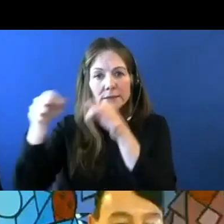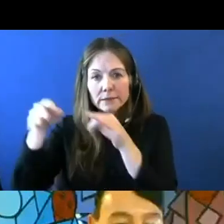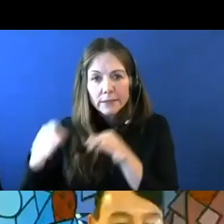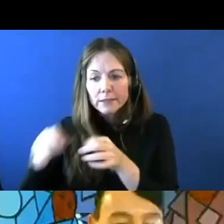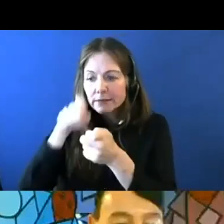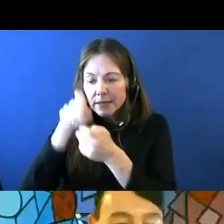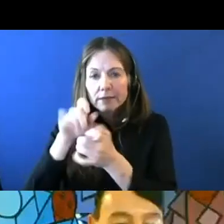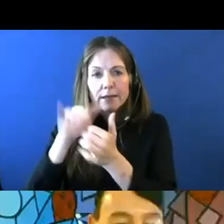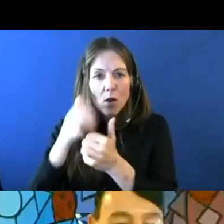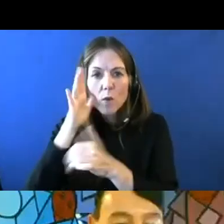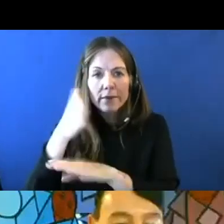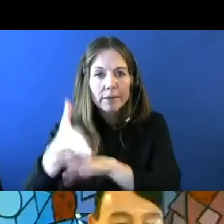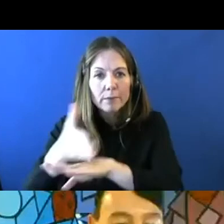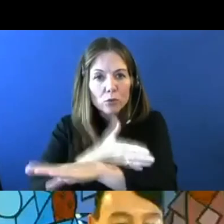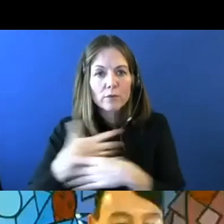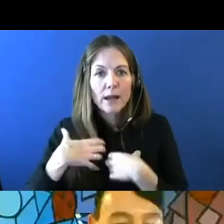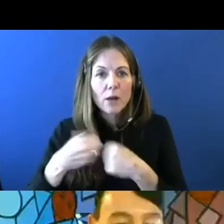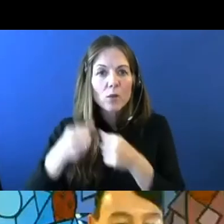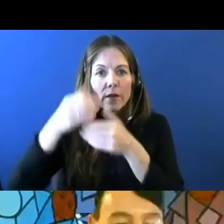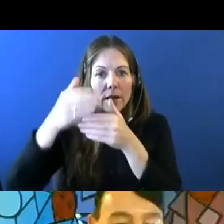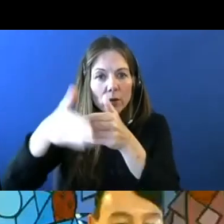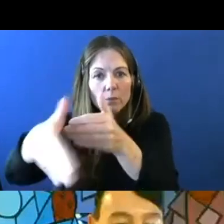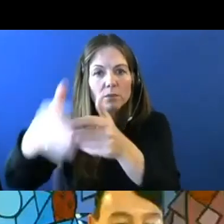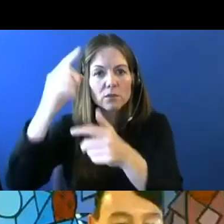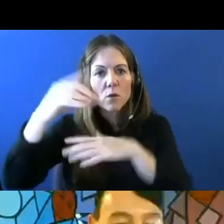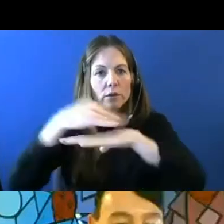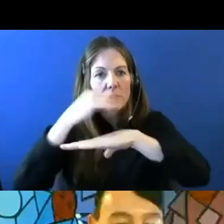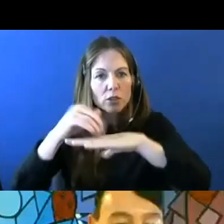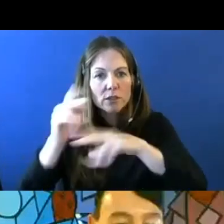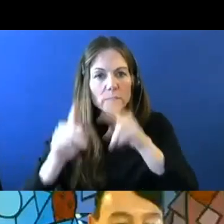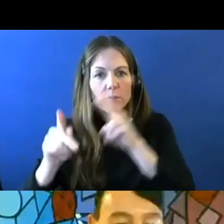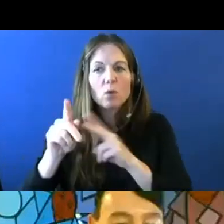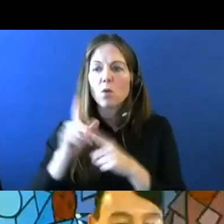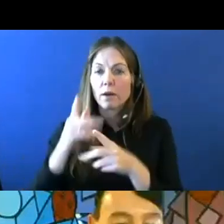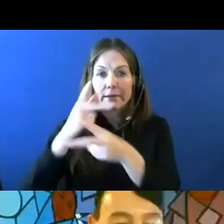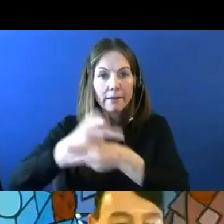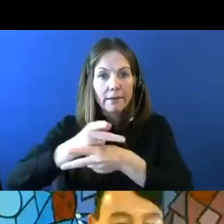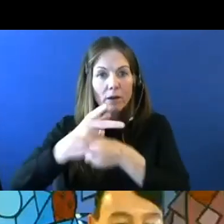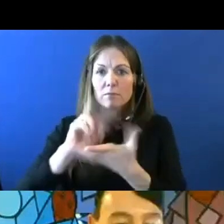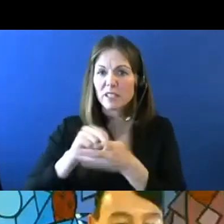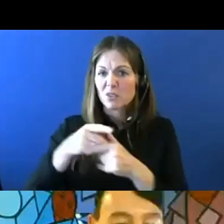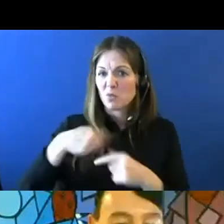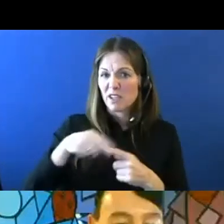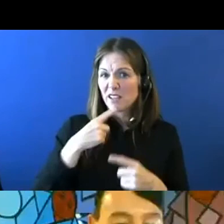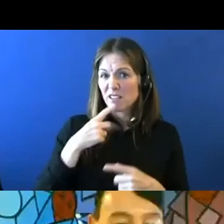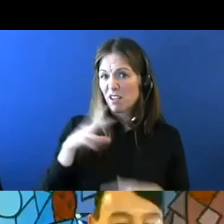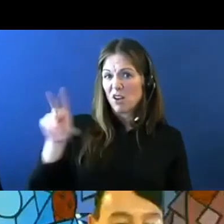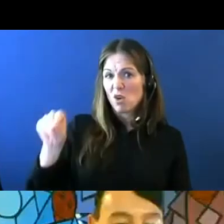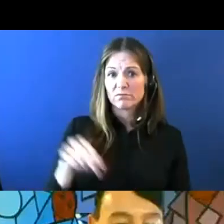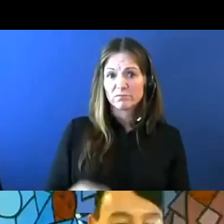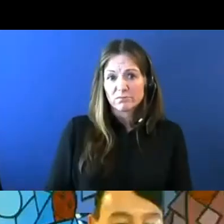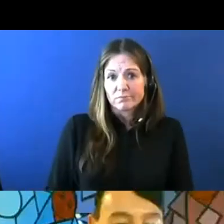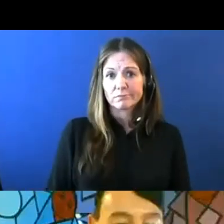outcomes of Indigenous people or access to care for Indigenous people, we actually sit in a position where we can actually just say, no, thank